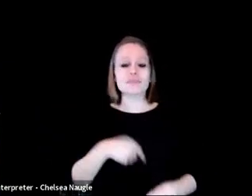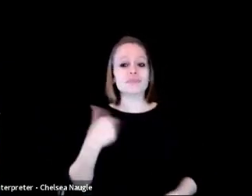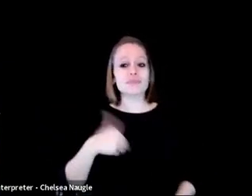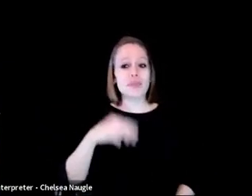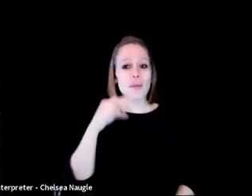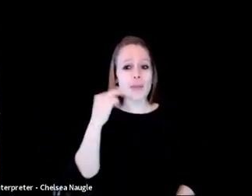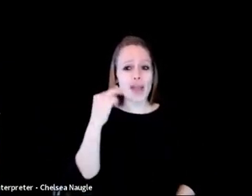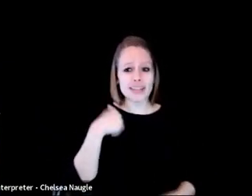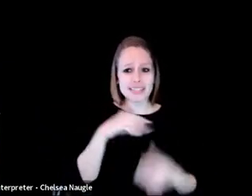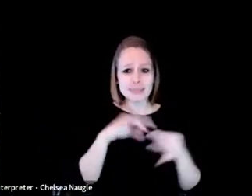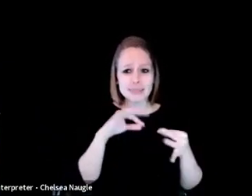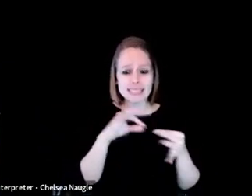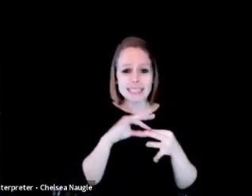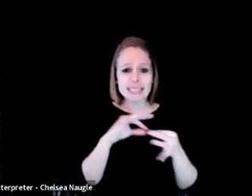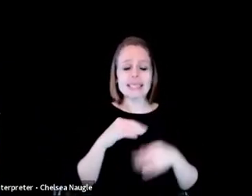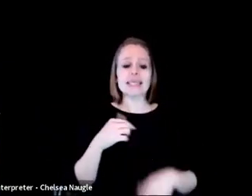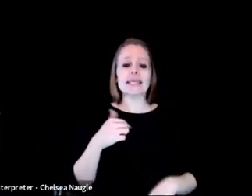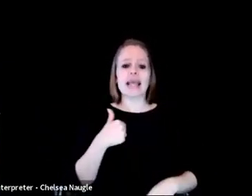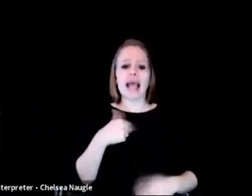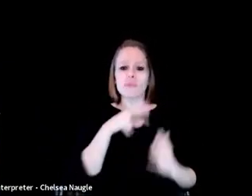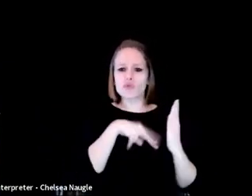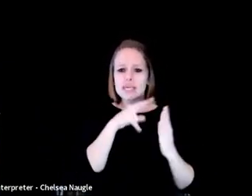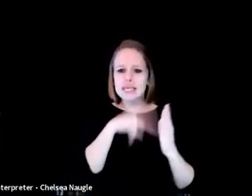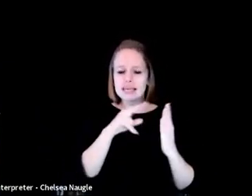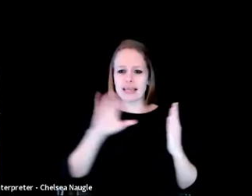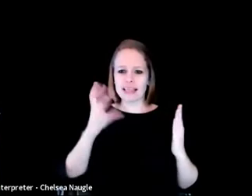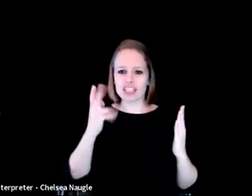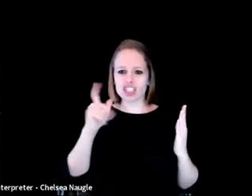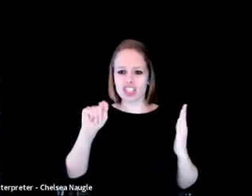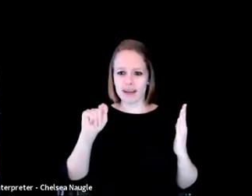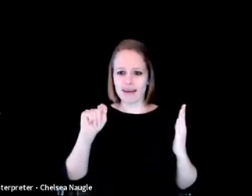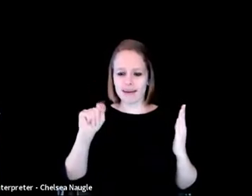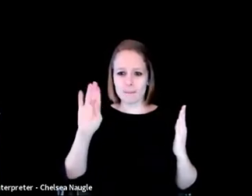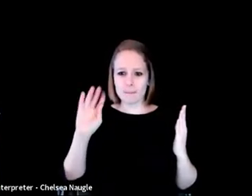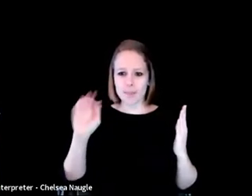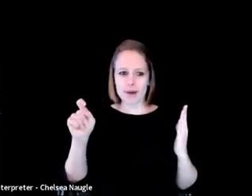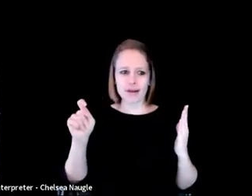So I'm just looking in here, and